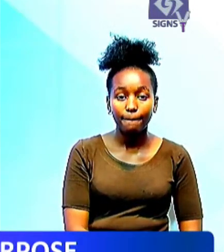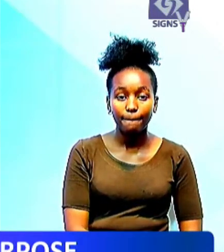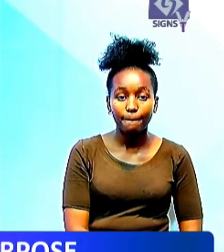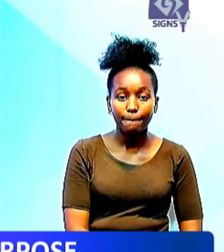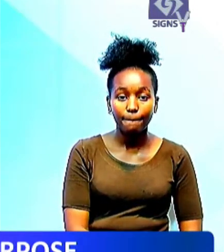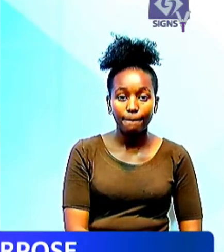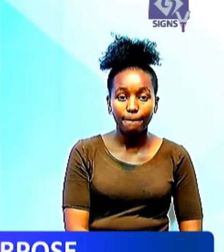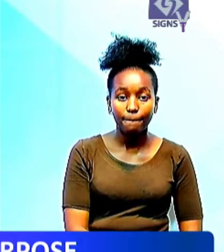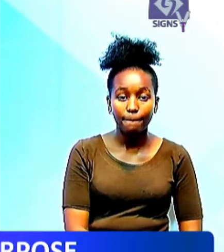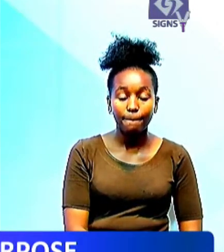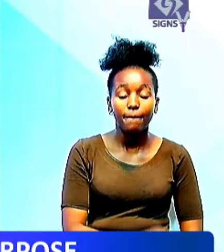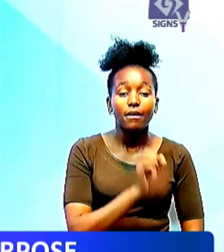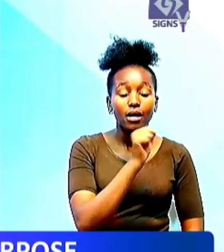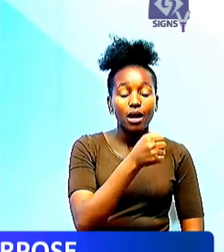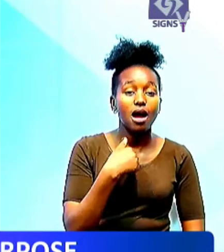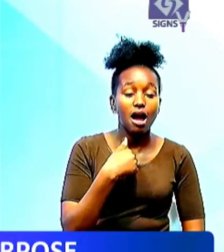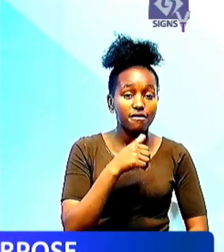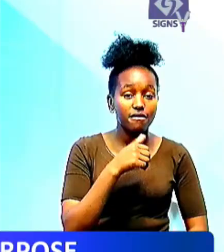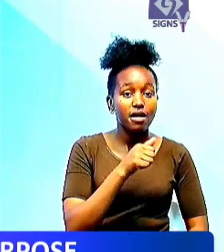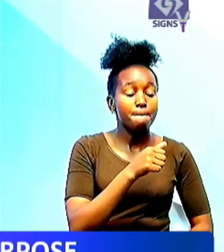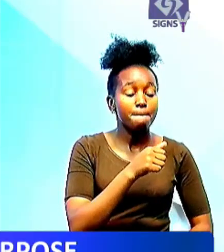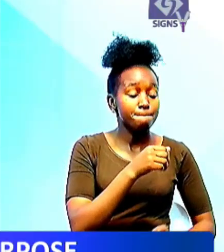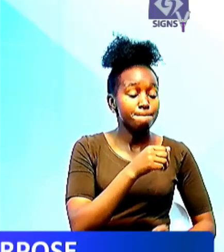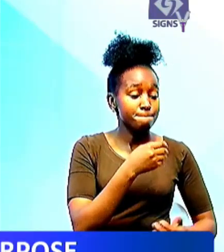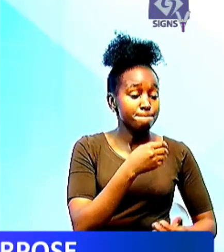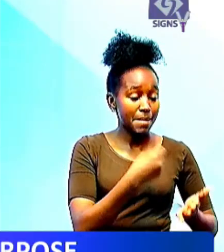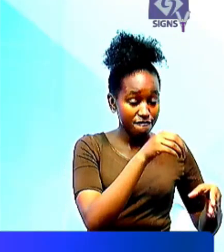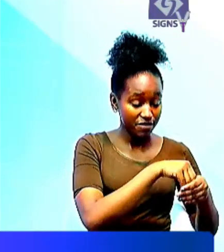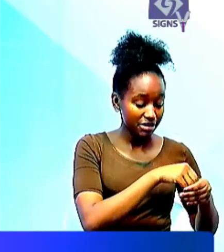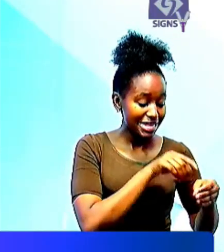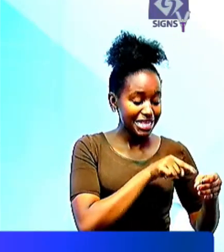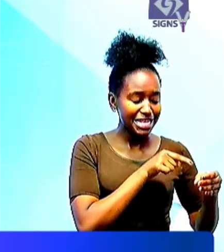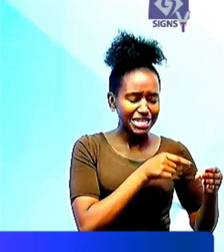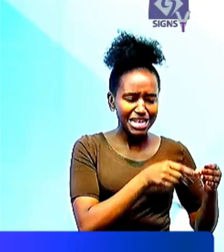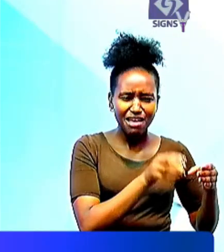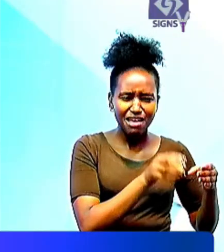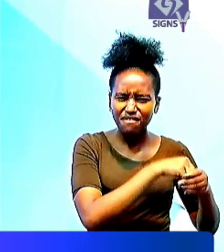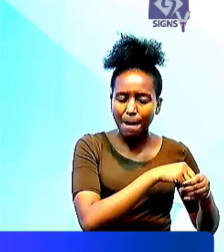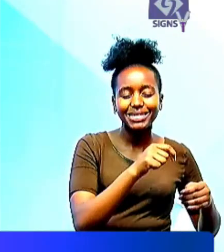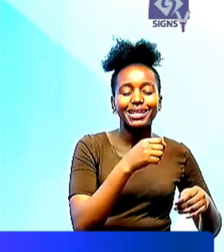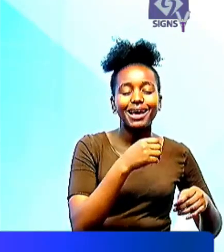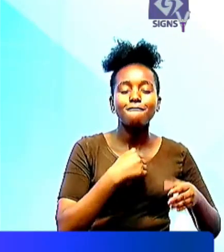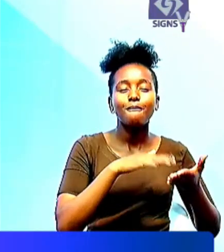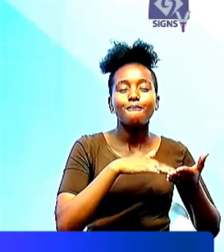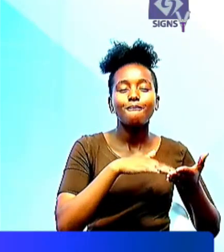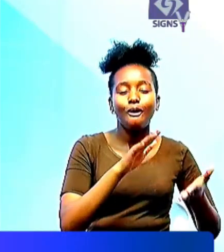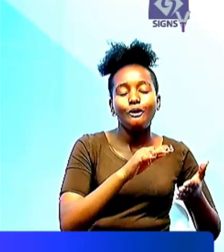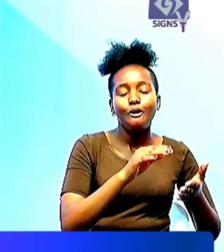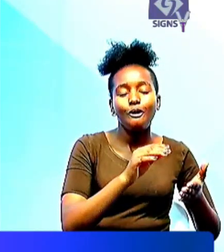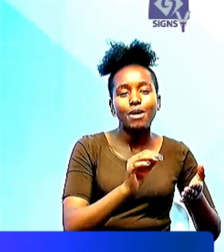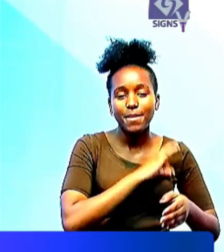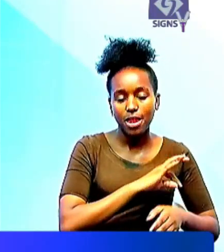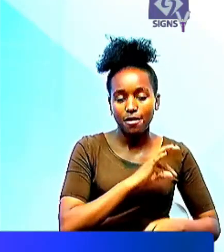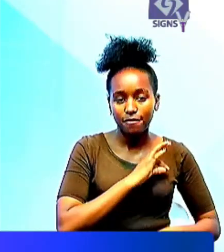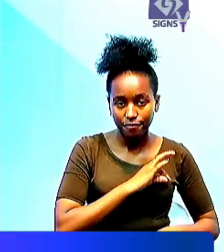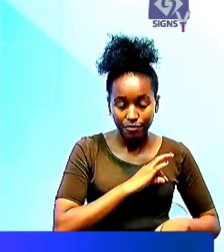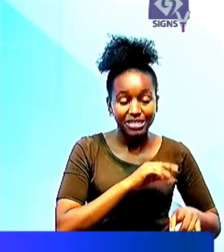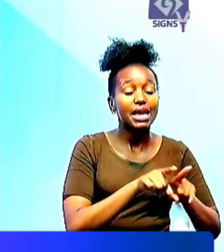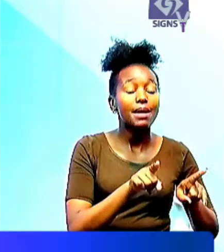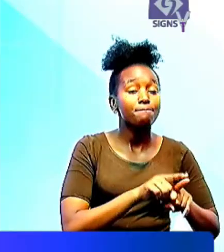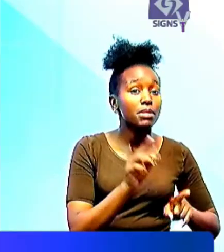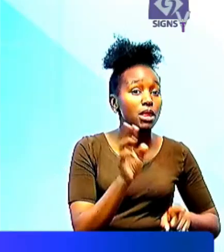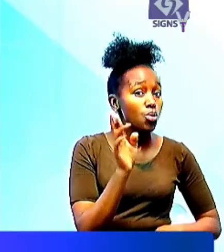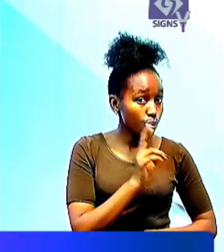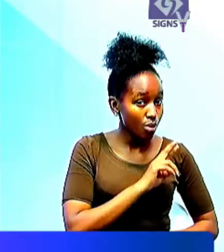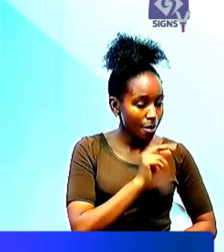asset is able to generate for you a return. You have an expectation of getting a return, and then for a given level of risk, that person who is buying